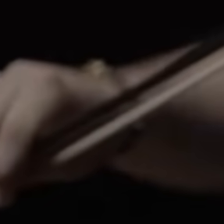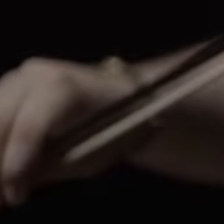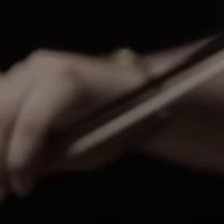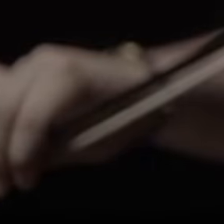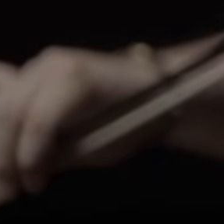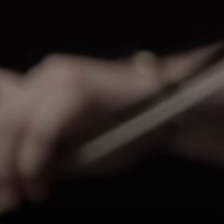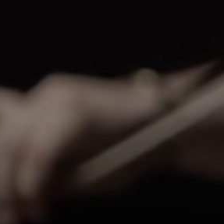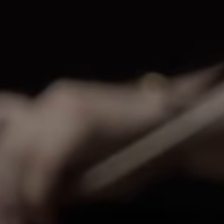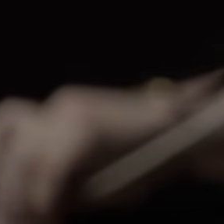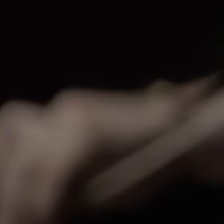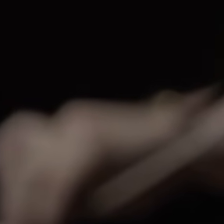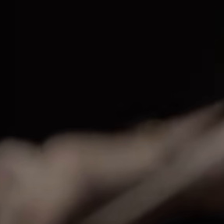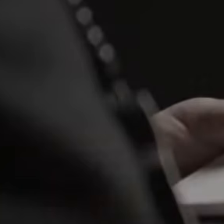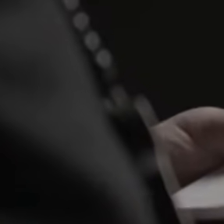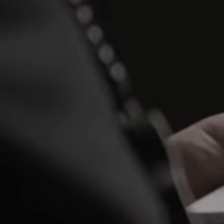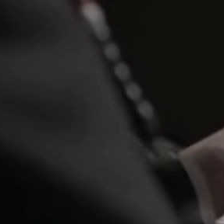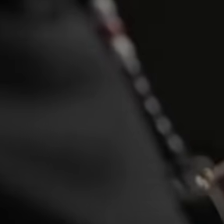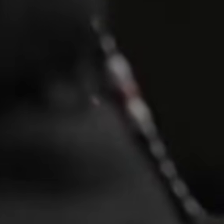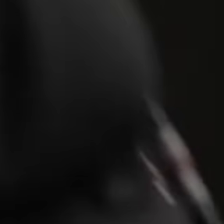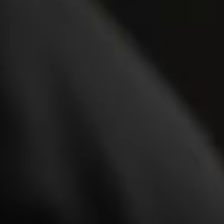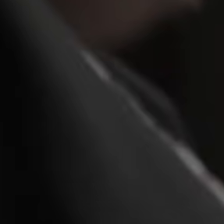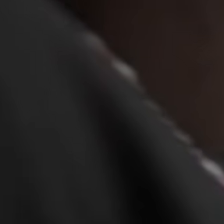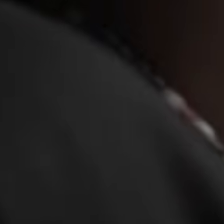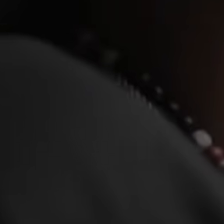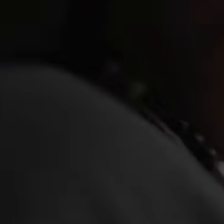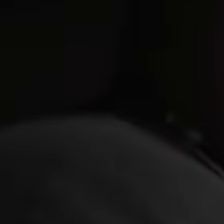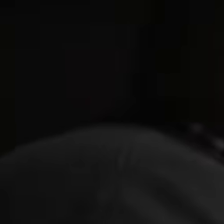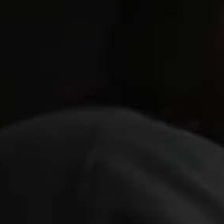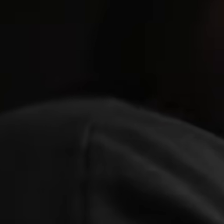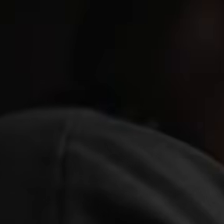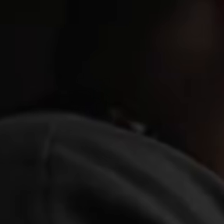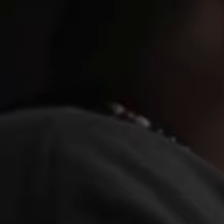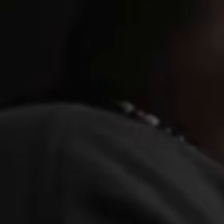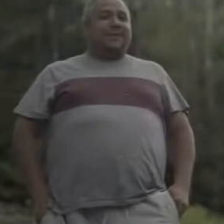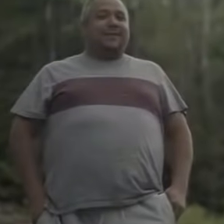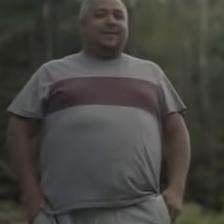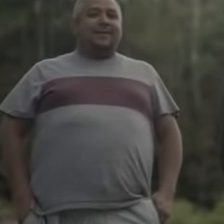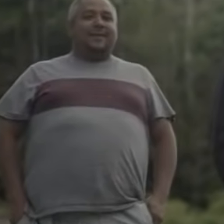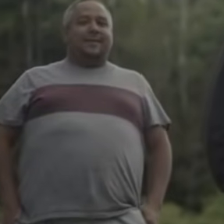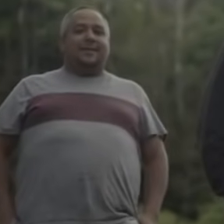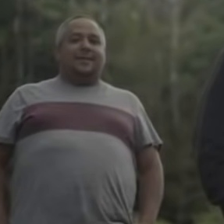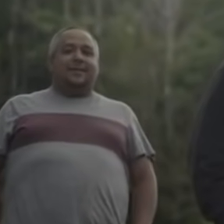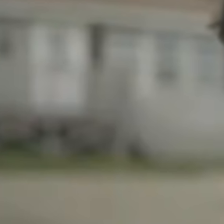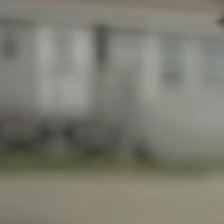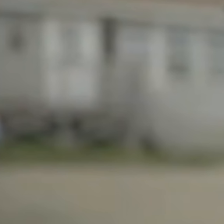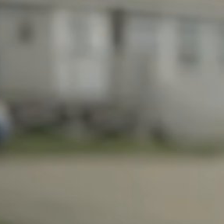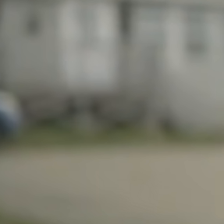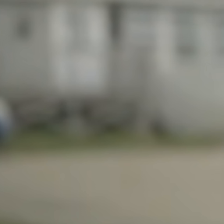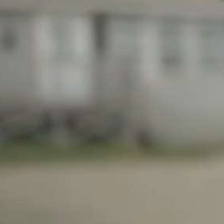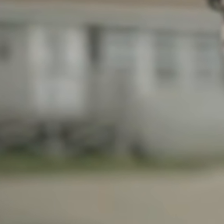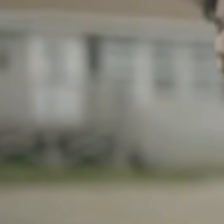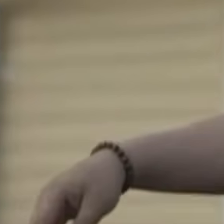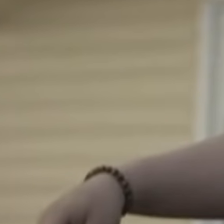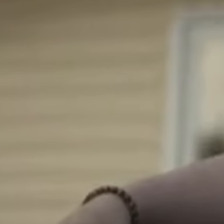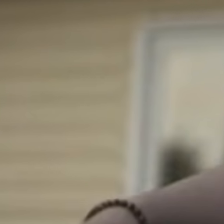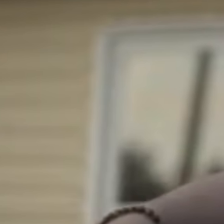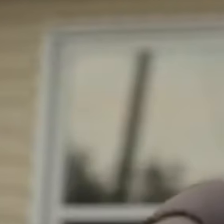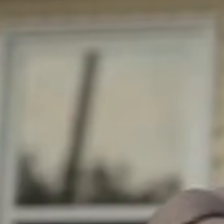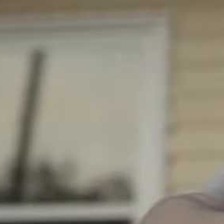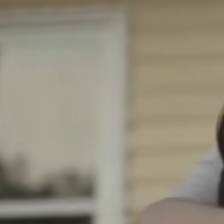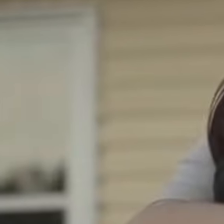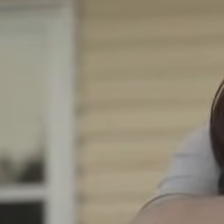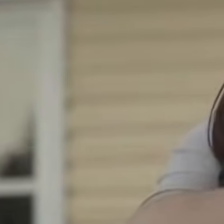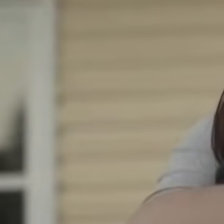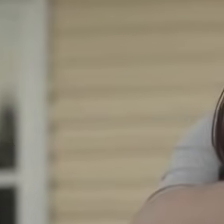Willalan. Yo, so do it for my hometown, my people, my family, friends who gotta do it. Yo, I do